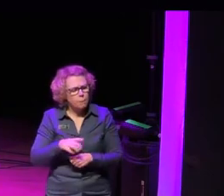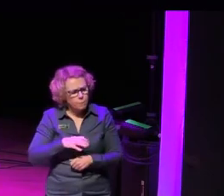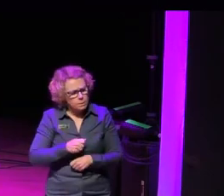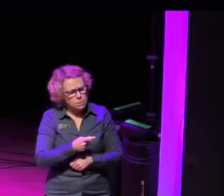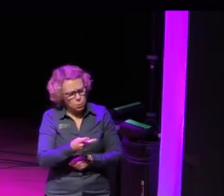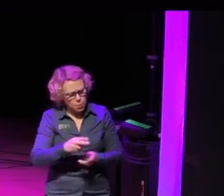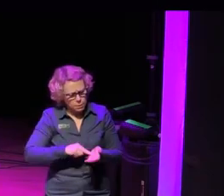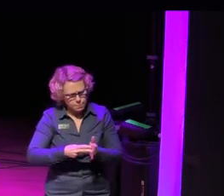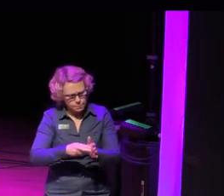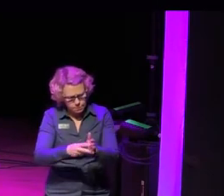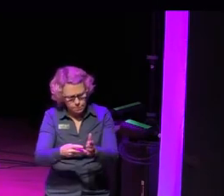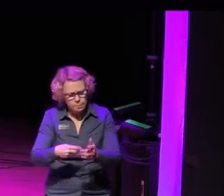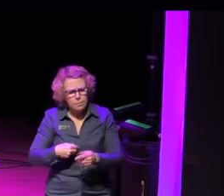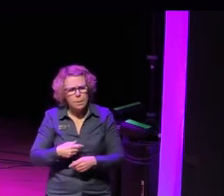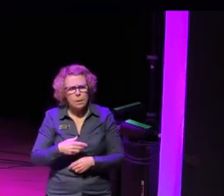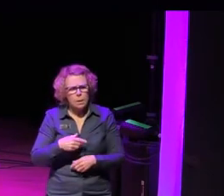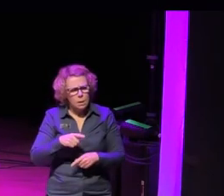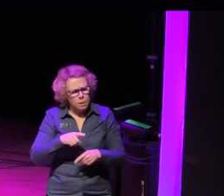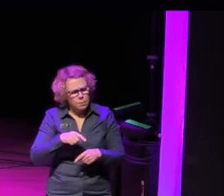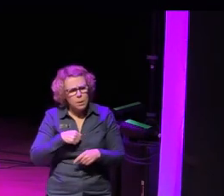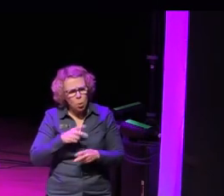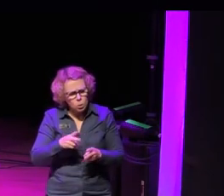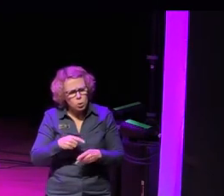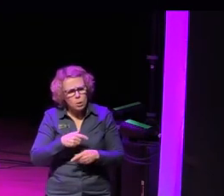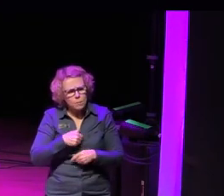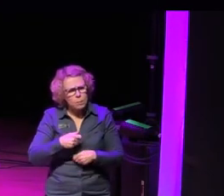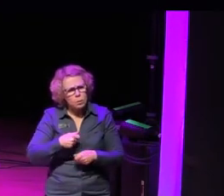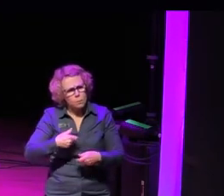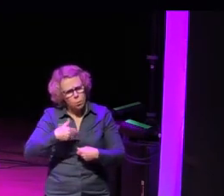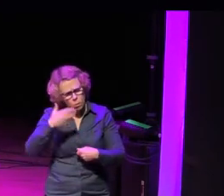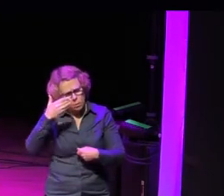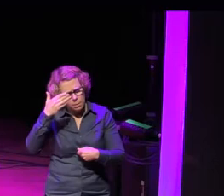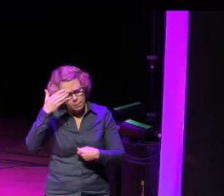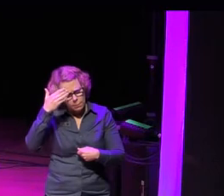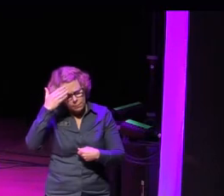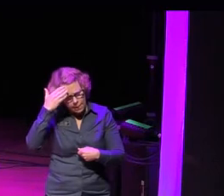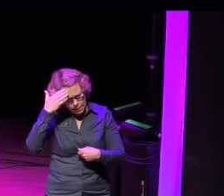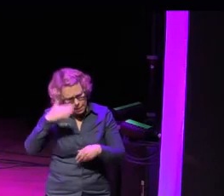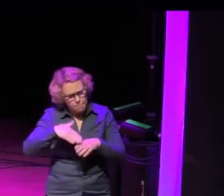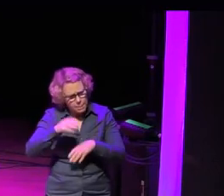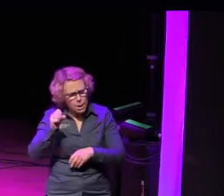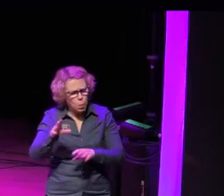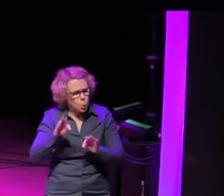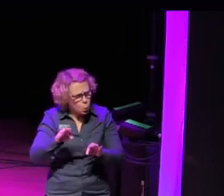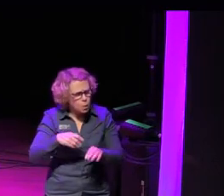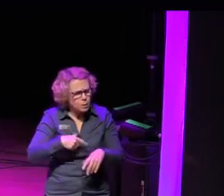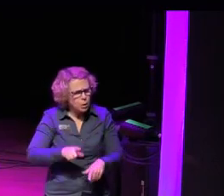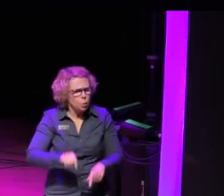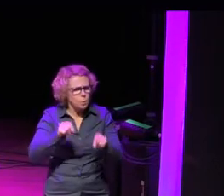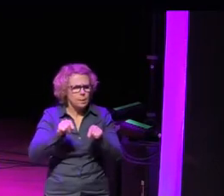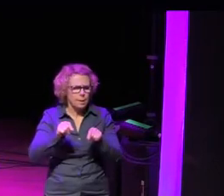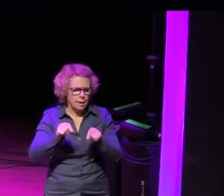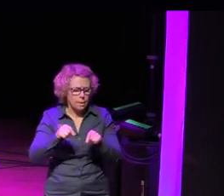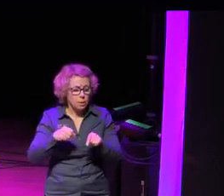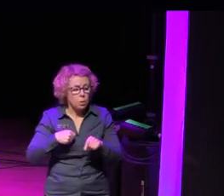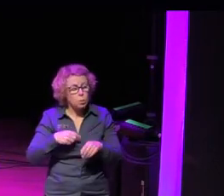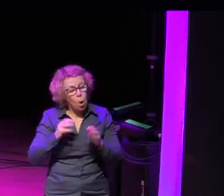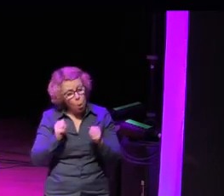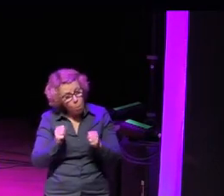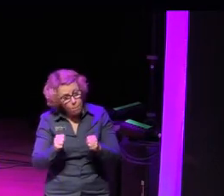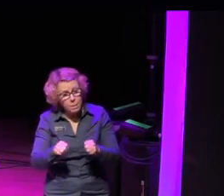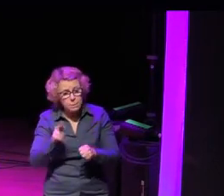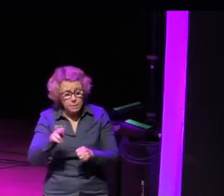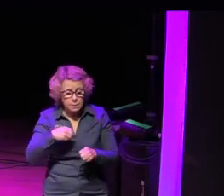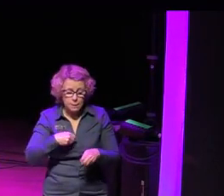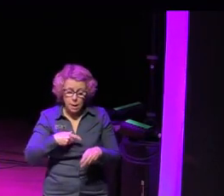get much more traction. They need to be better known and receive support. So in a way, I'm hopeful that we can